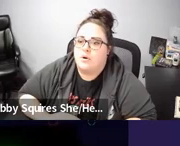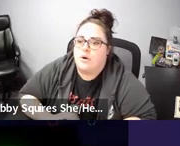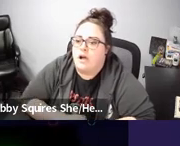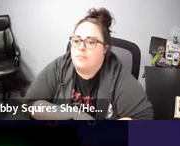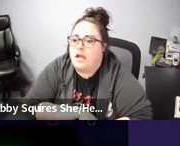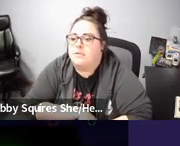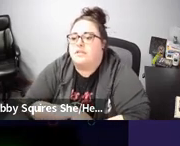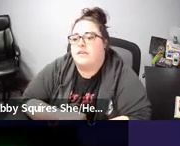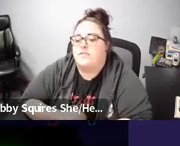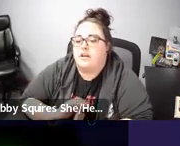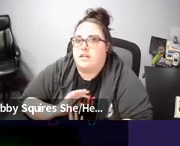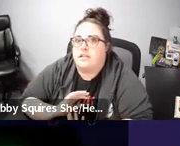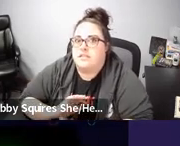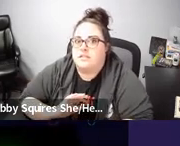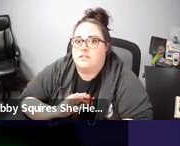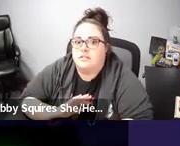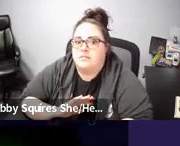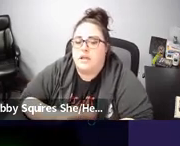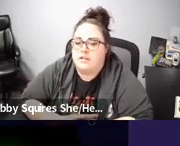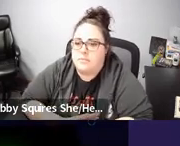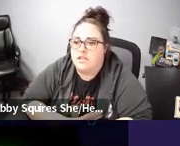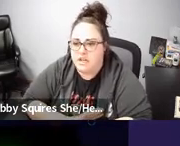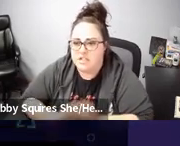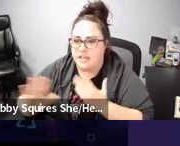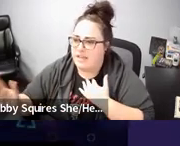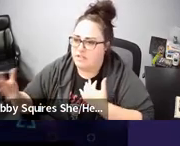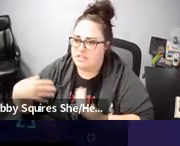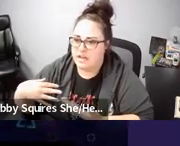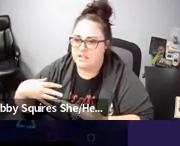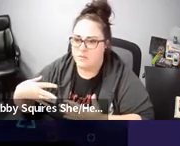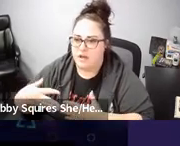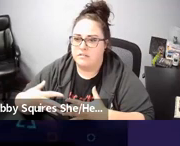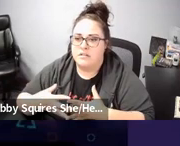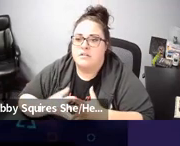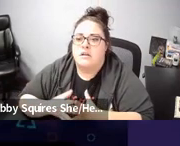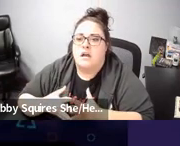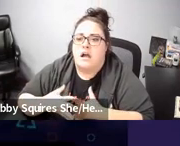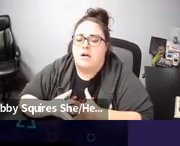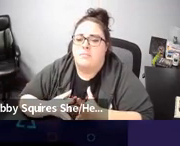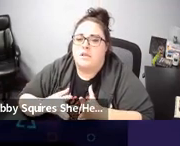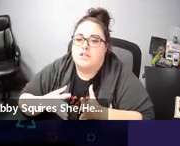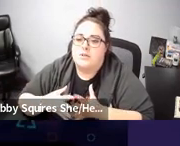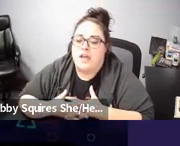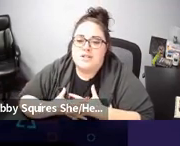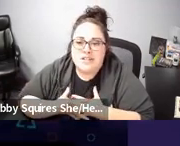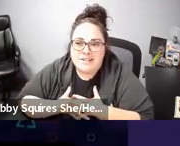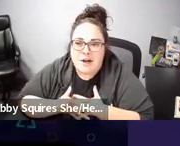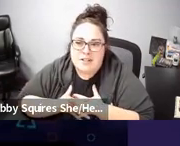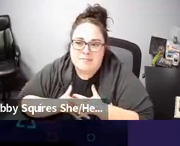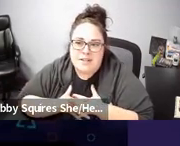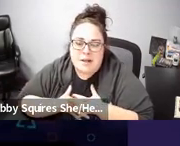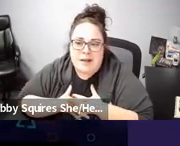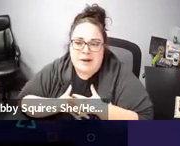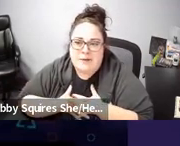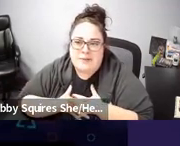I know, I believe there is Makers Making Change in like every state as well. Could you actually talk a